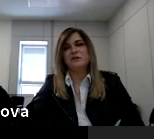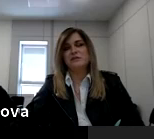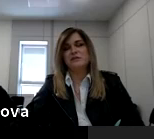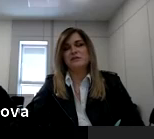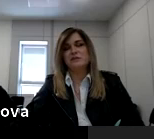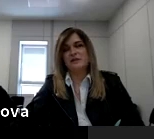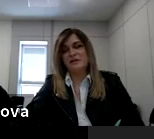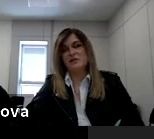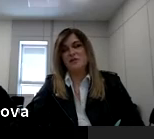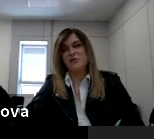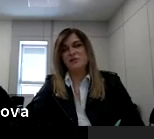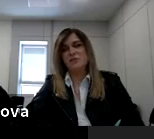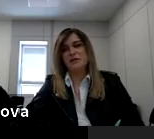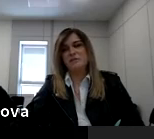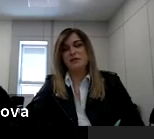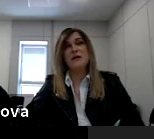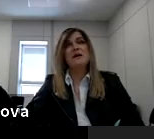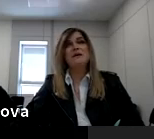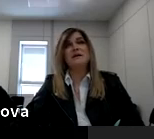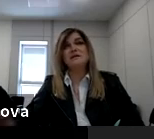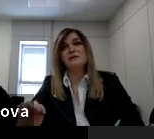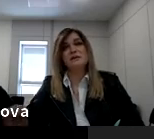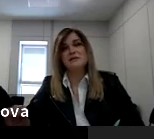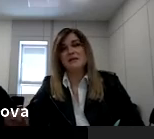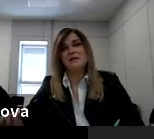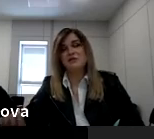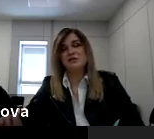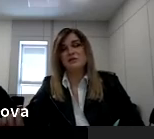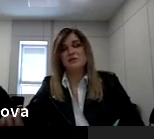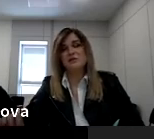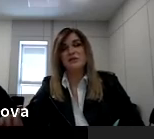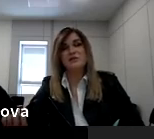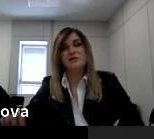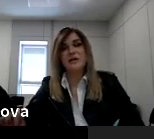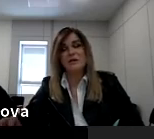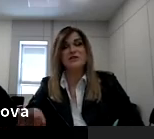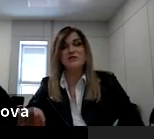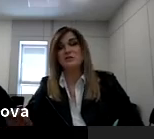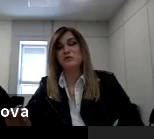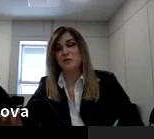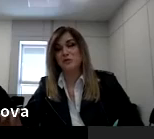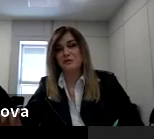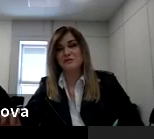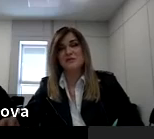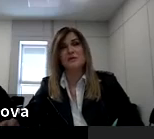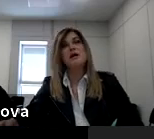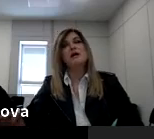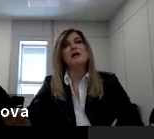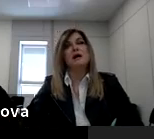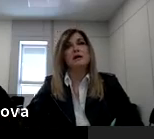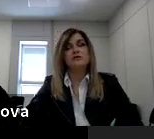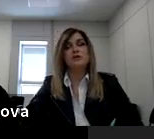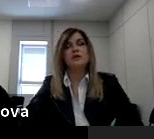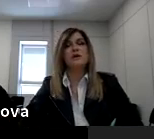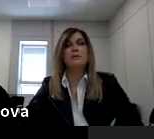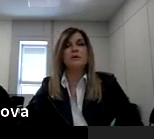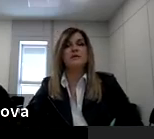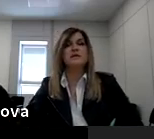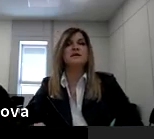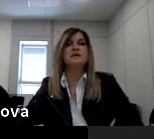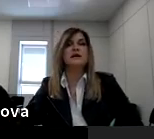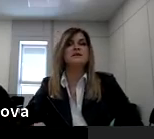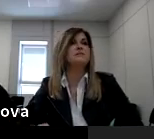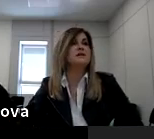information that I can share with you by email. Not because I cannot share with you now, I just don't know now. So usually we